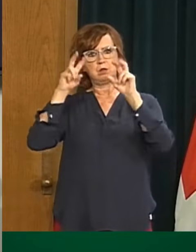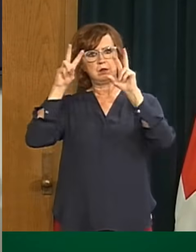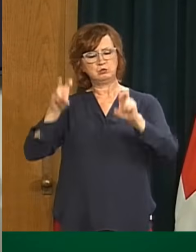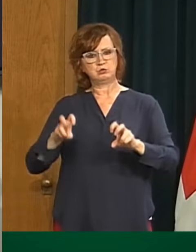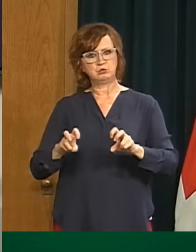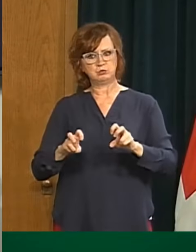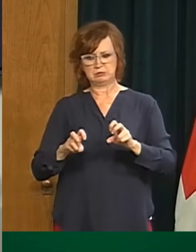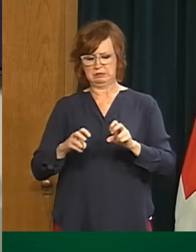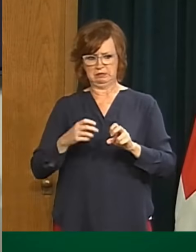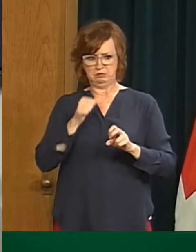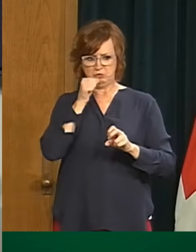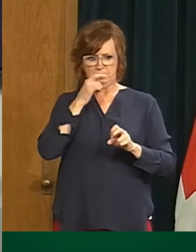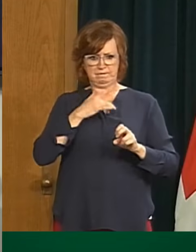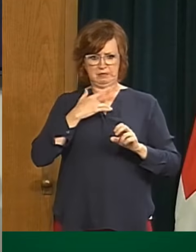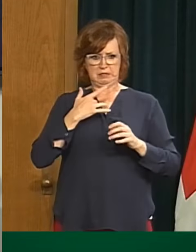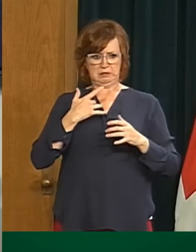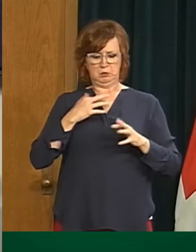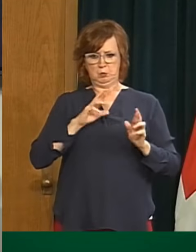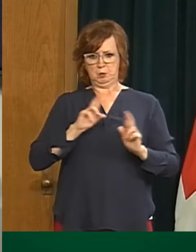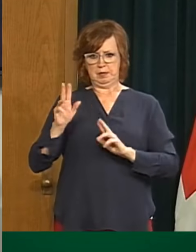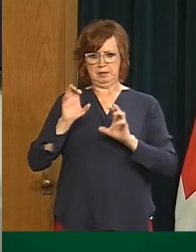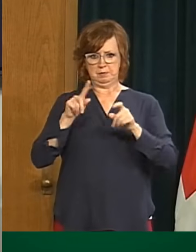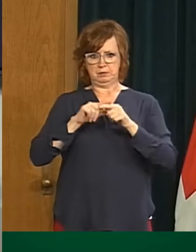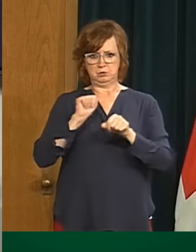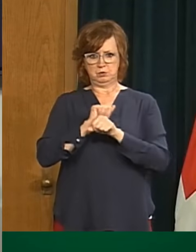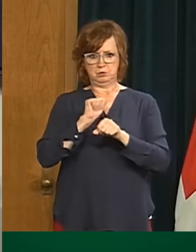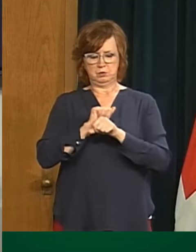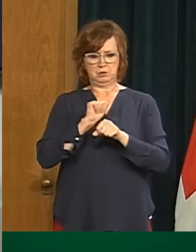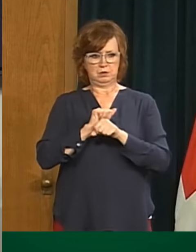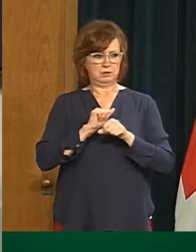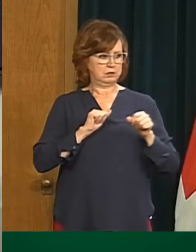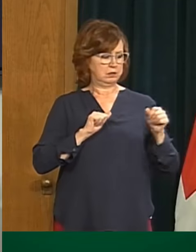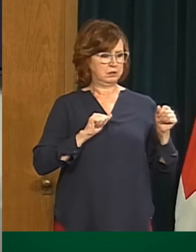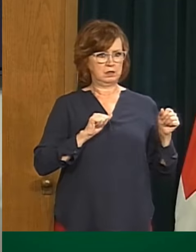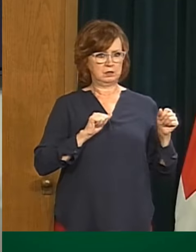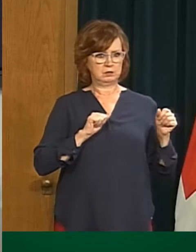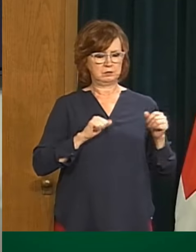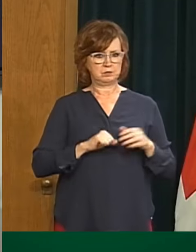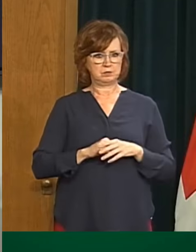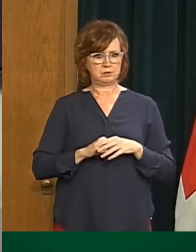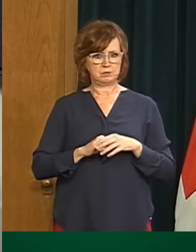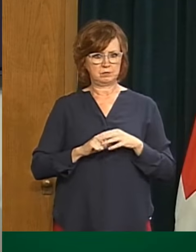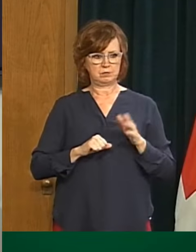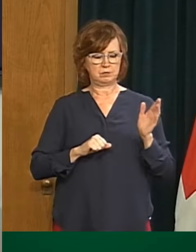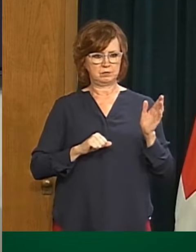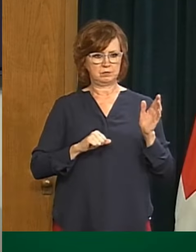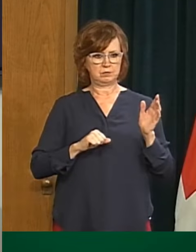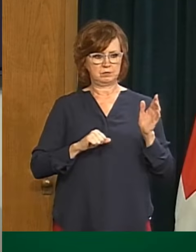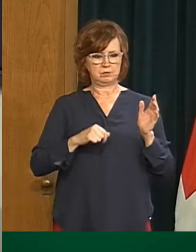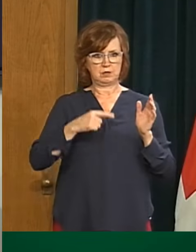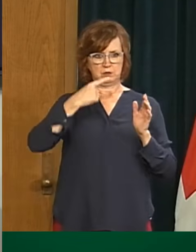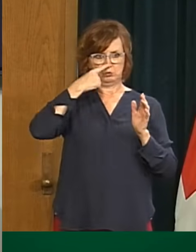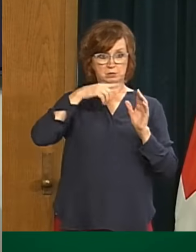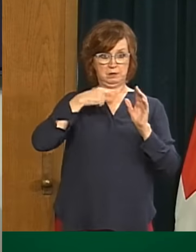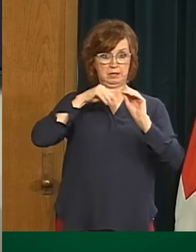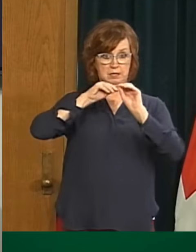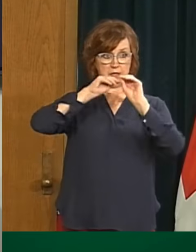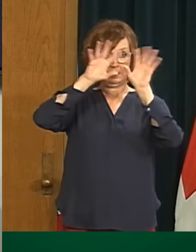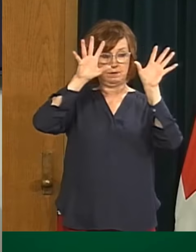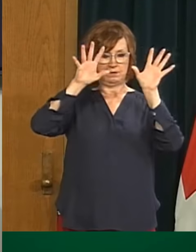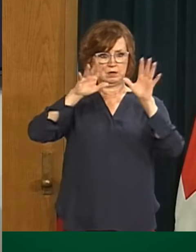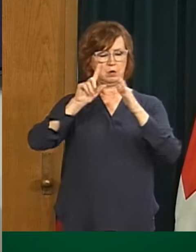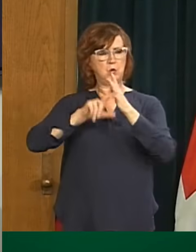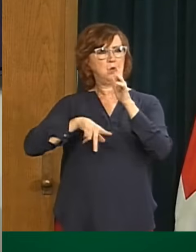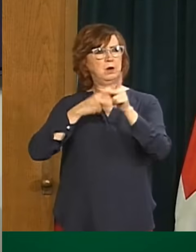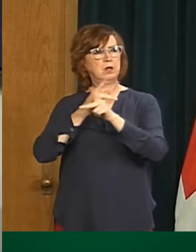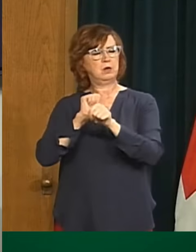going back to work at this time? Can I just The get a reopen plan unfolds. Can I just get a clarification? What type